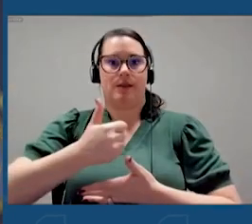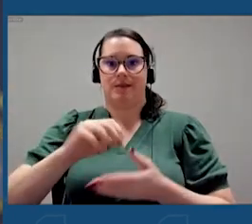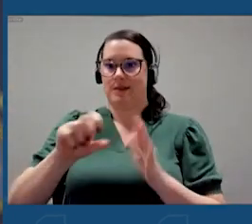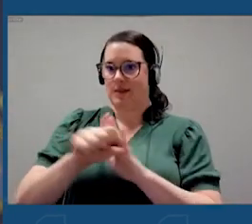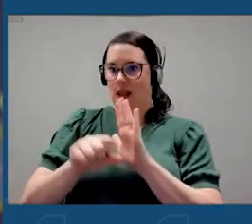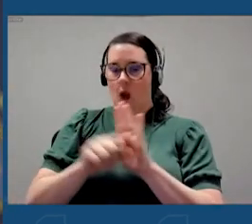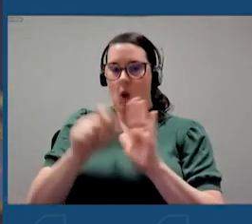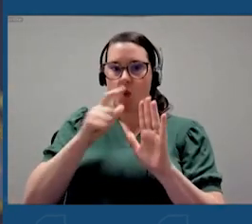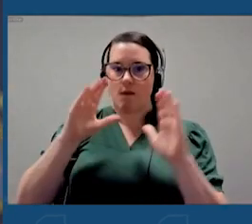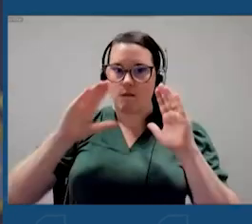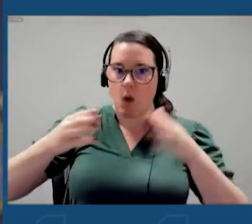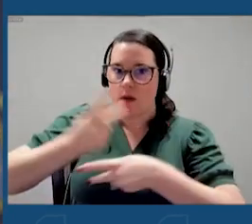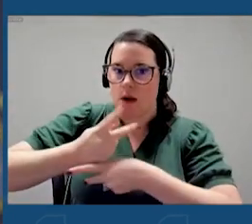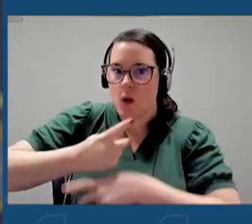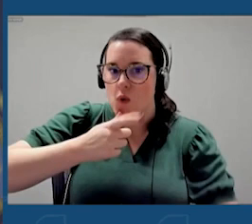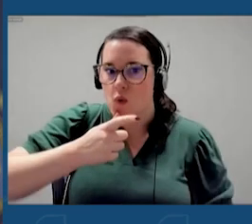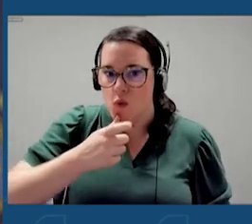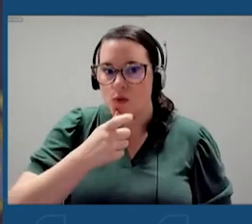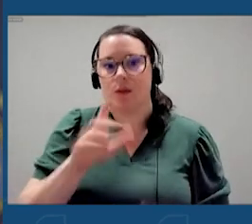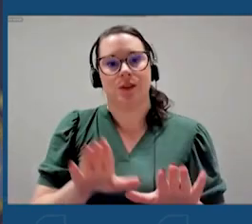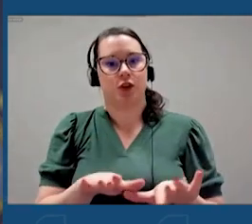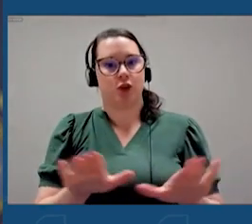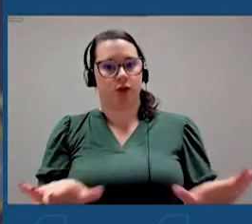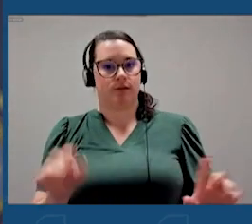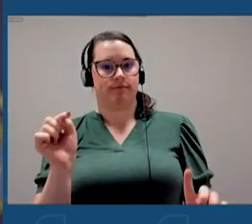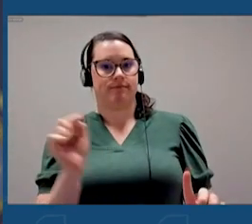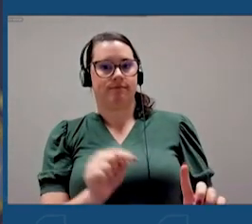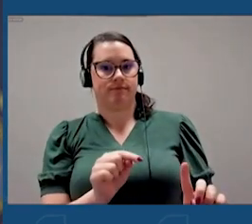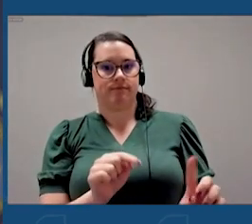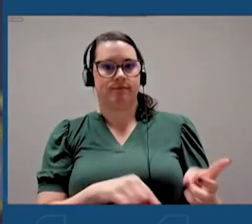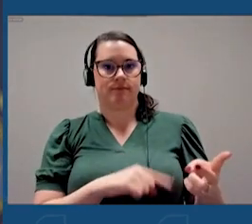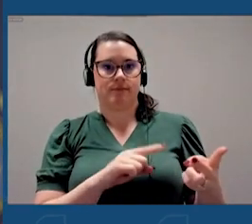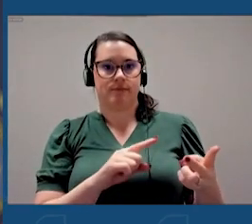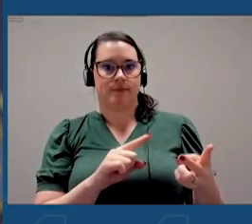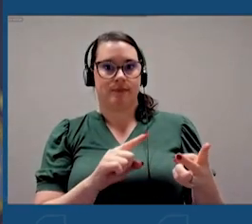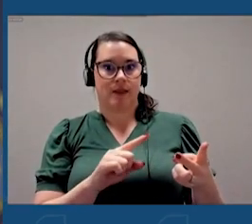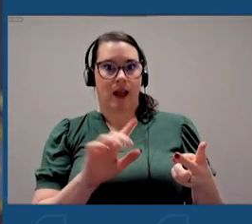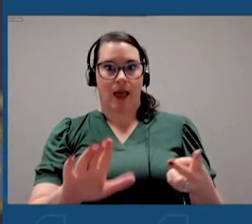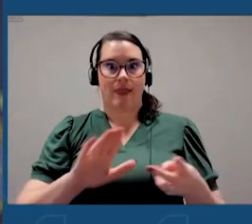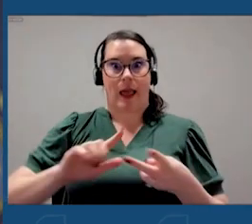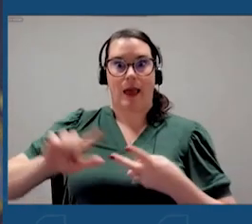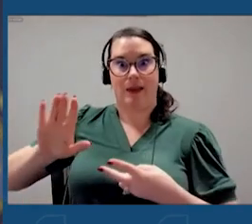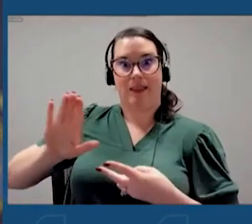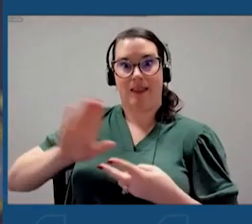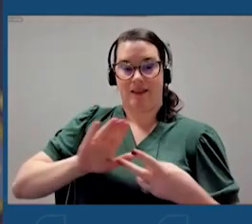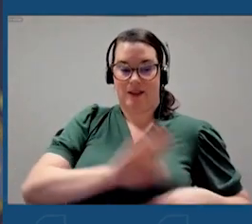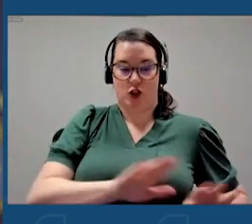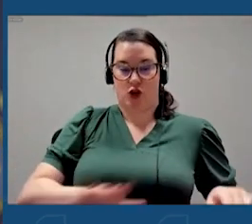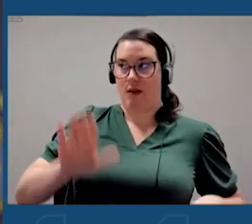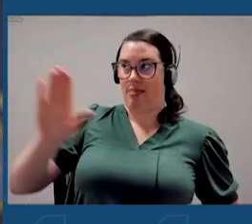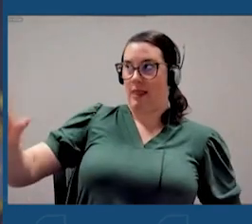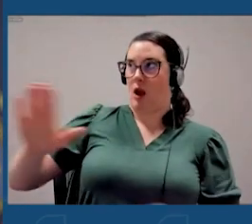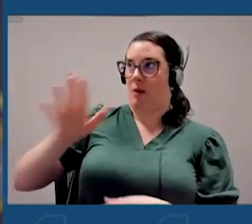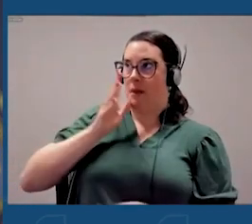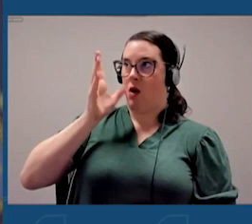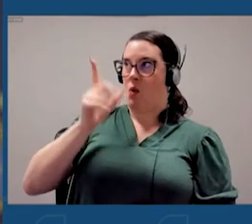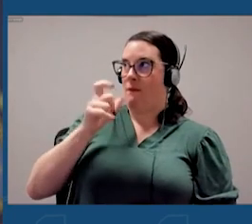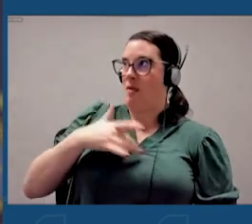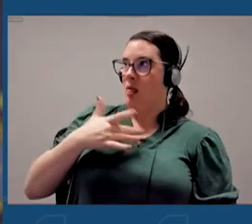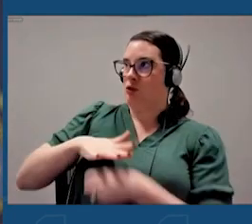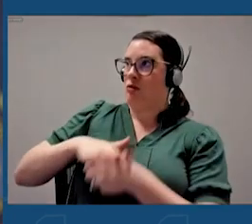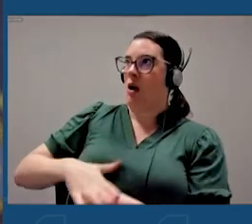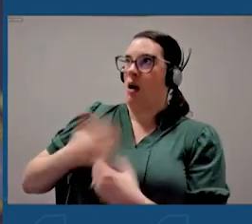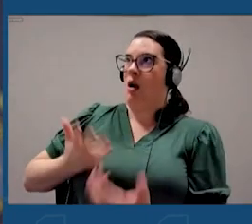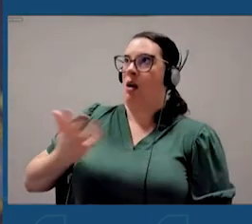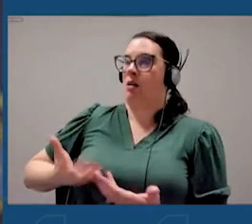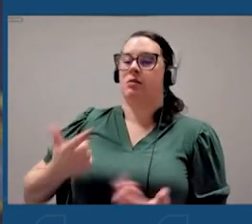focused on, and it is the children and their stressed out parents. And so I also found other ways